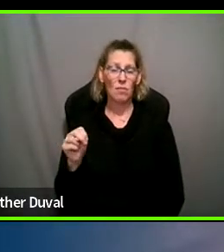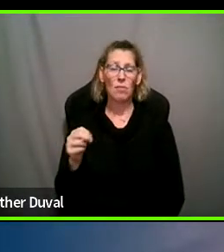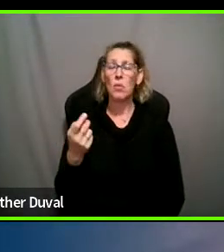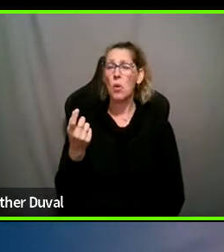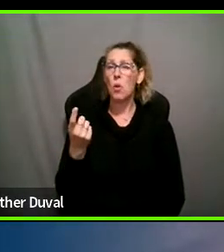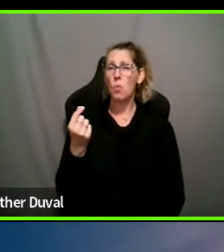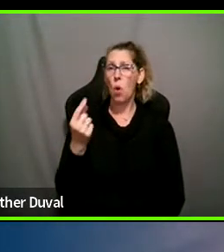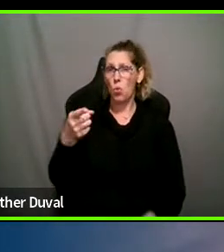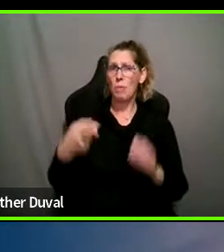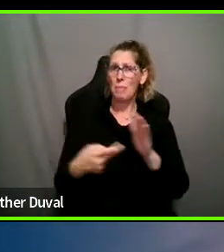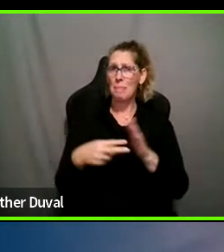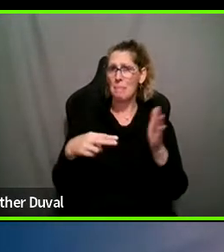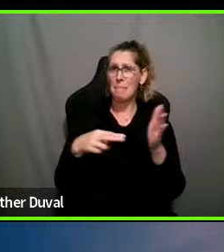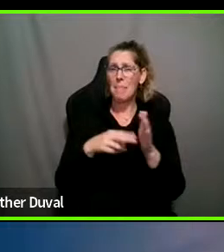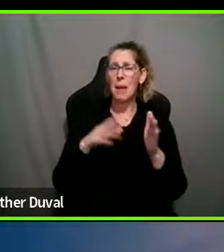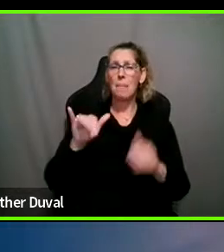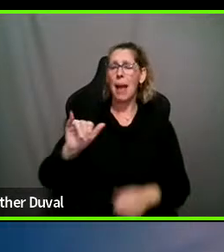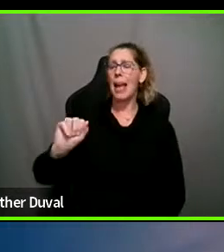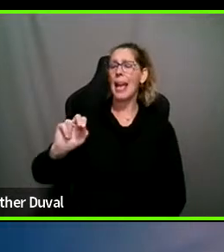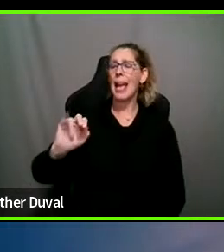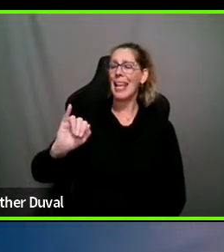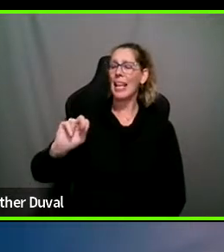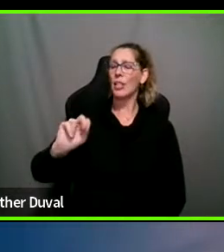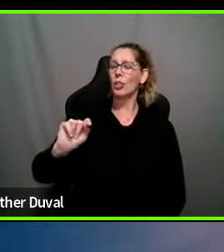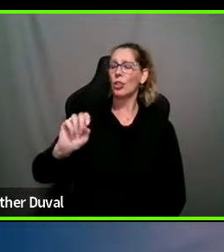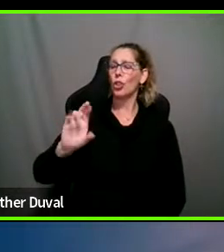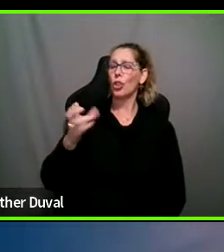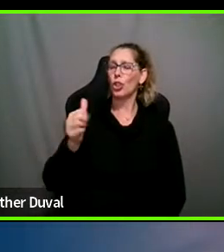you mean exactly by interchanges?